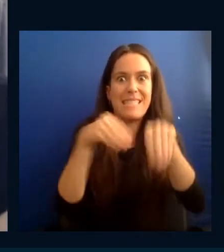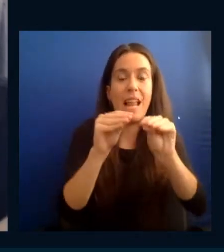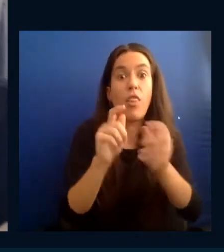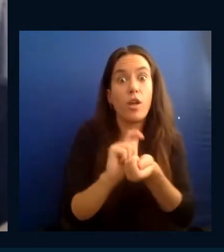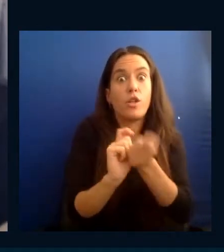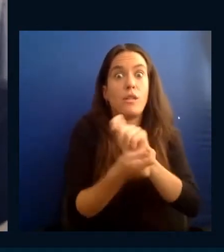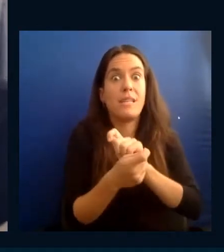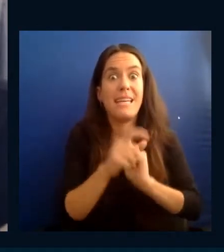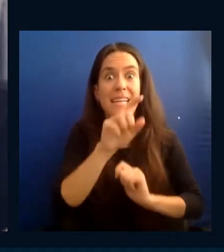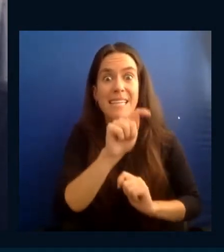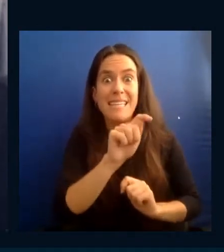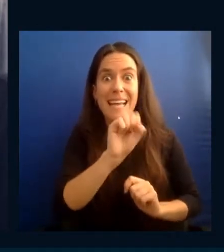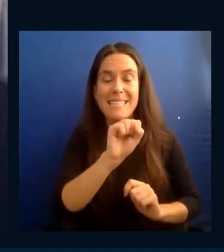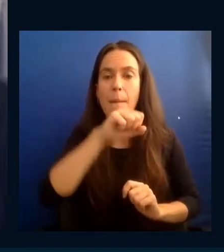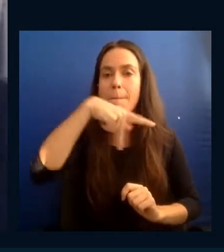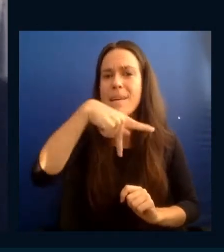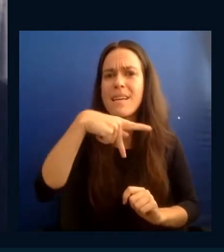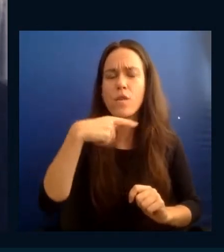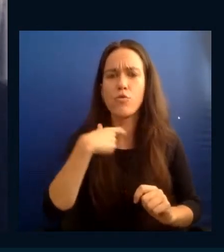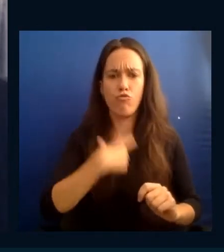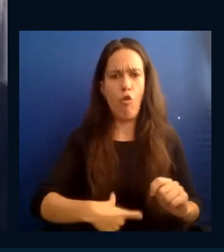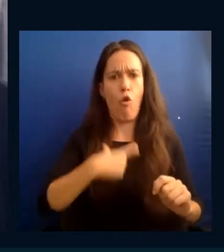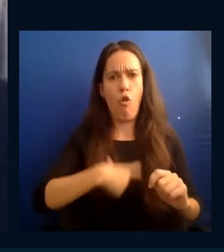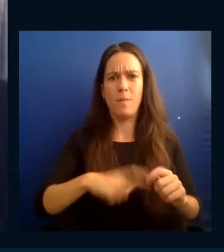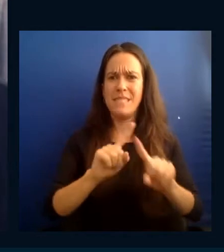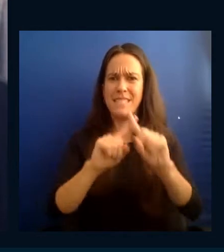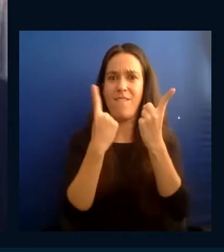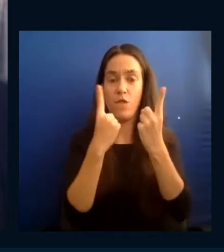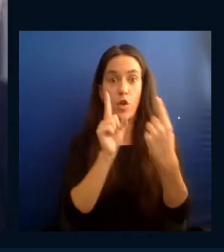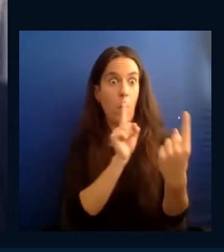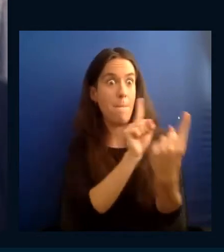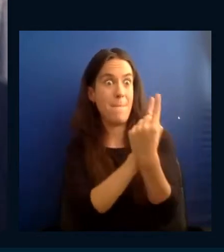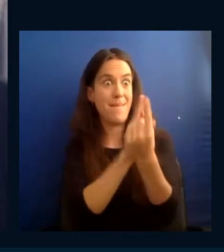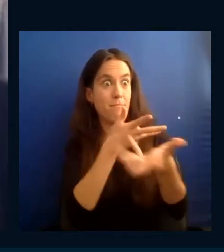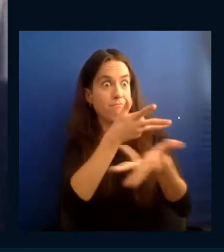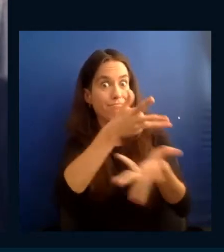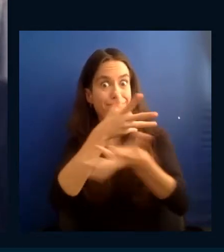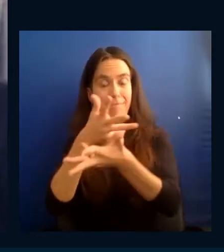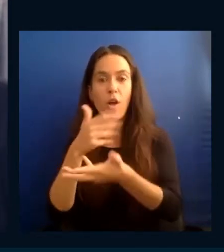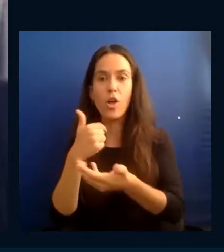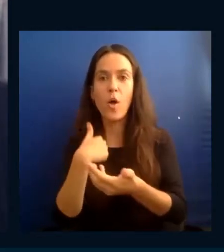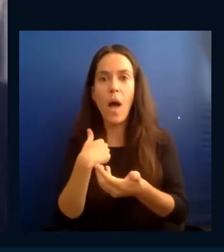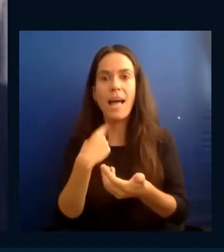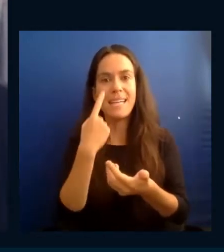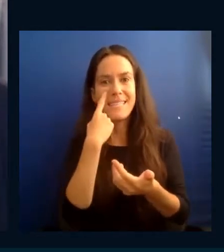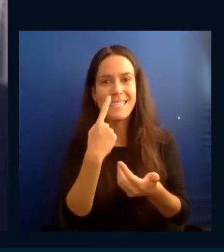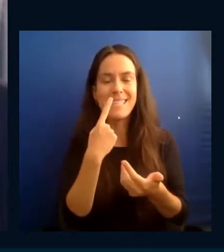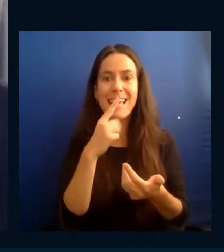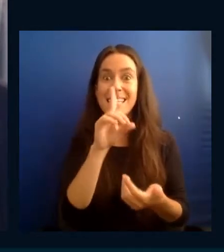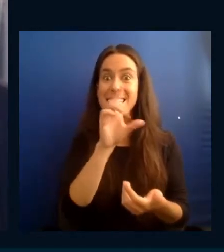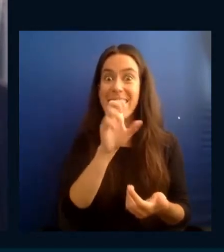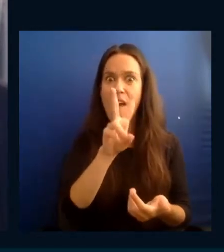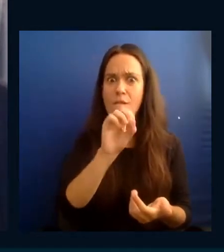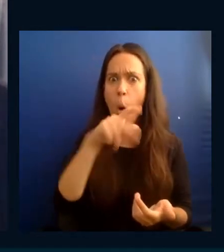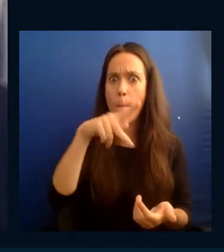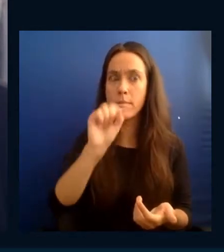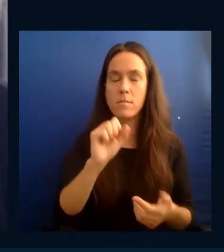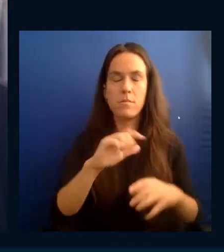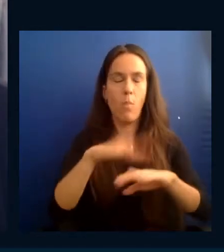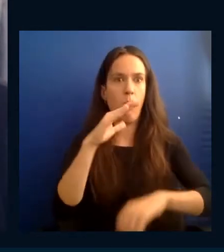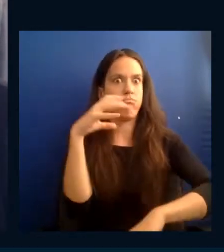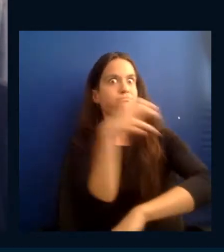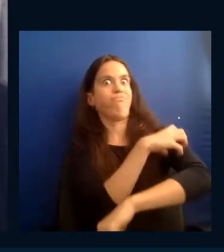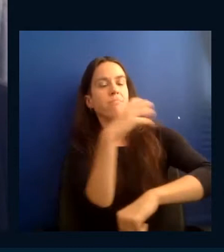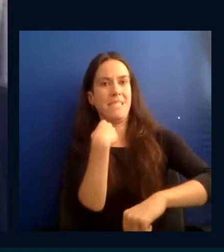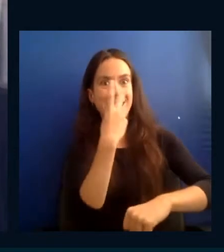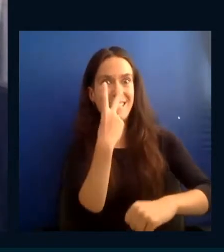changed quite a bit. I was looking for something different, and being in front of customers was paramount. But I get to live and breathe kind of DevOps and the technologies with customers every day. So